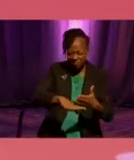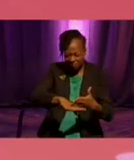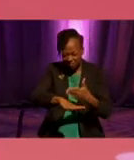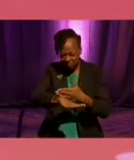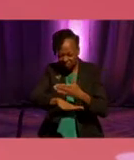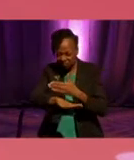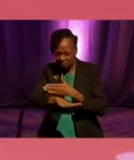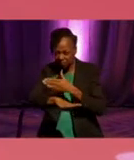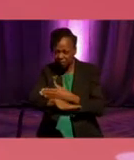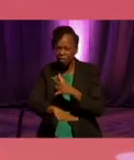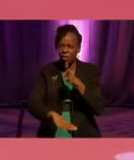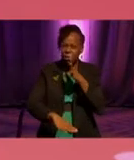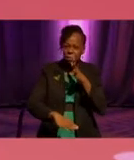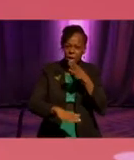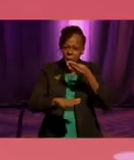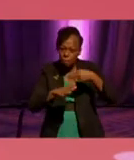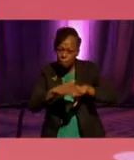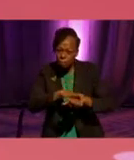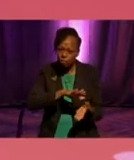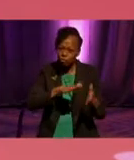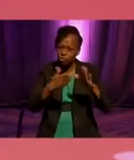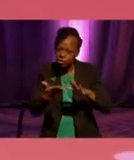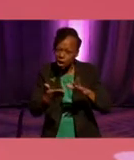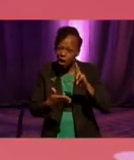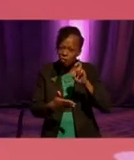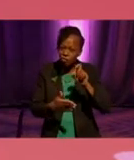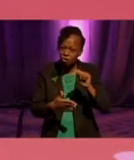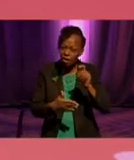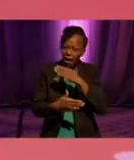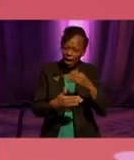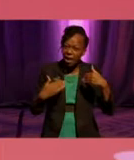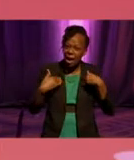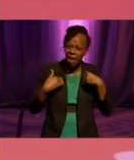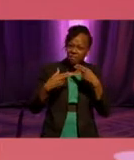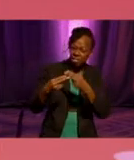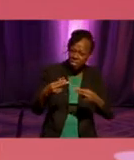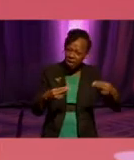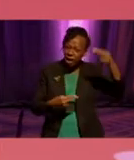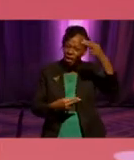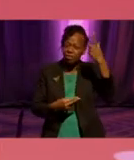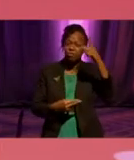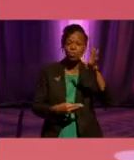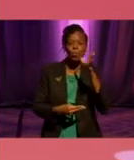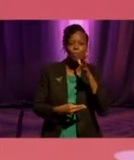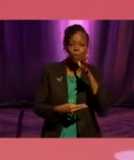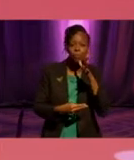It has the highest mortality rate for mothers